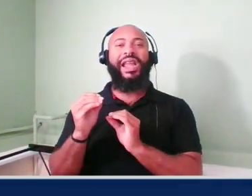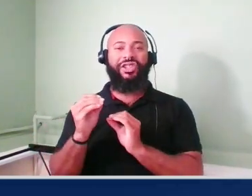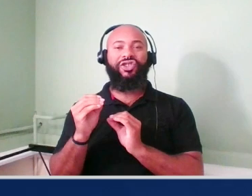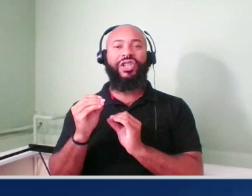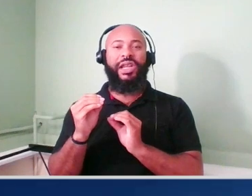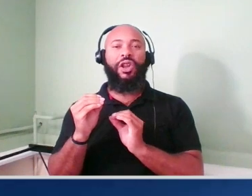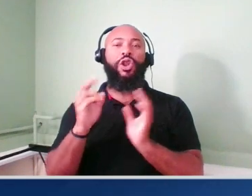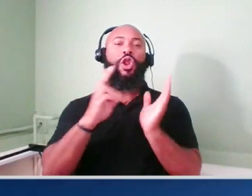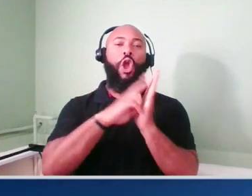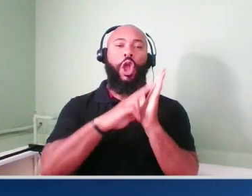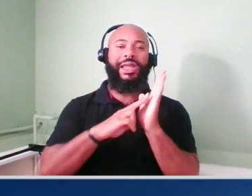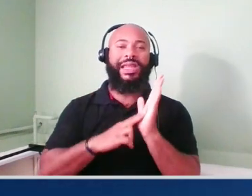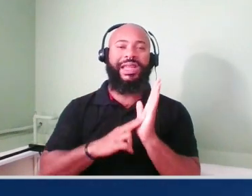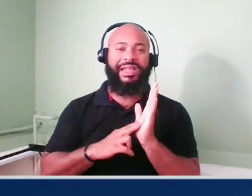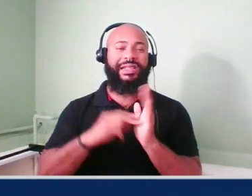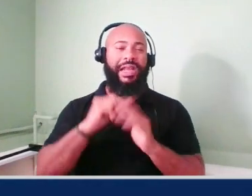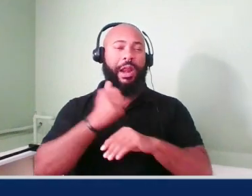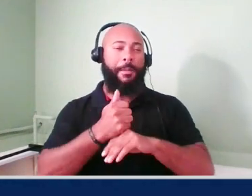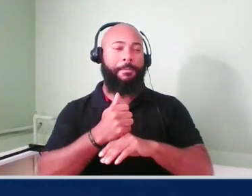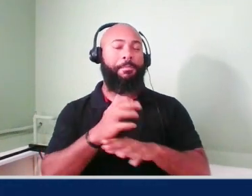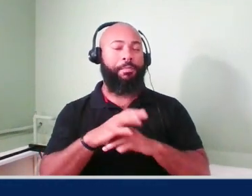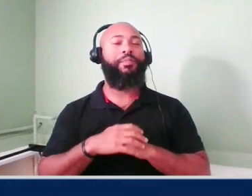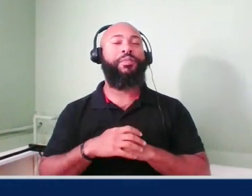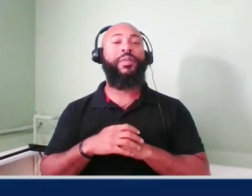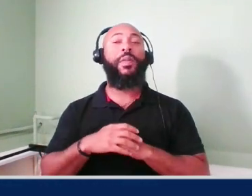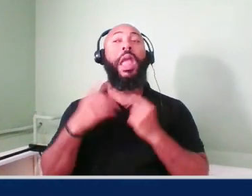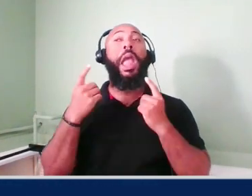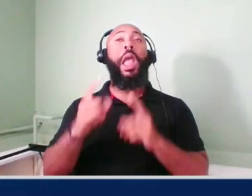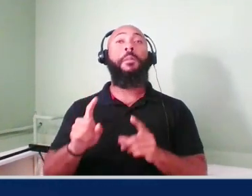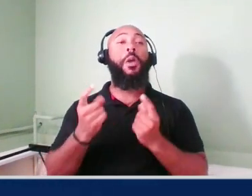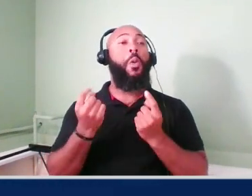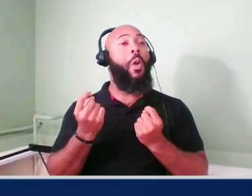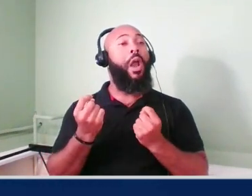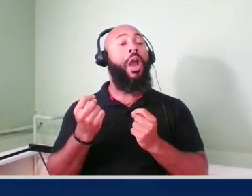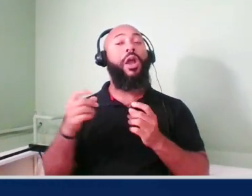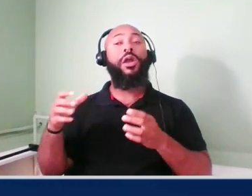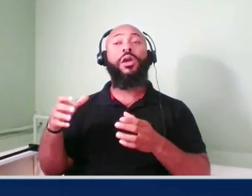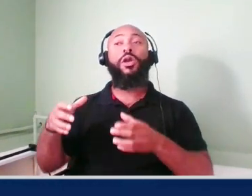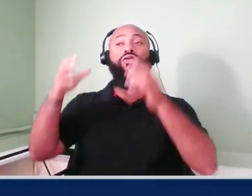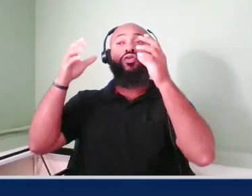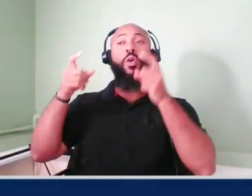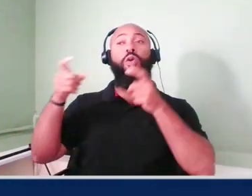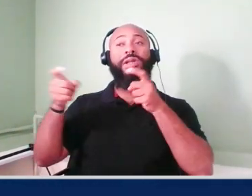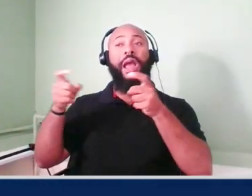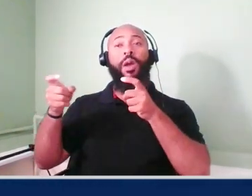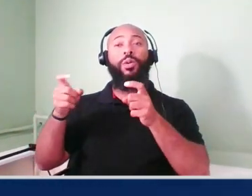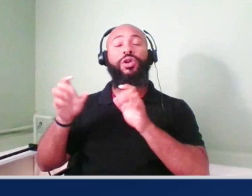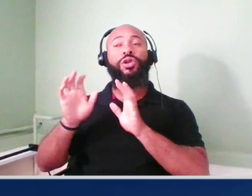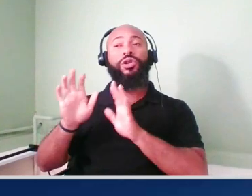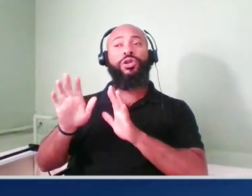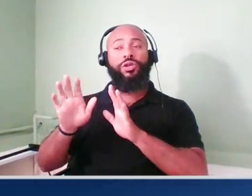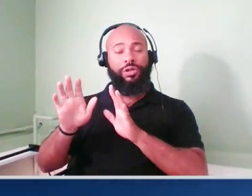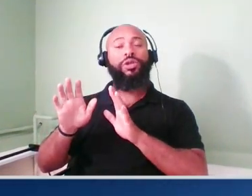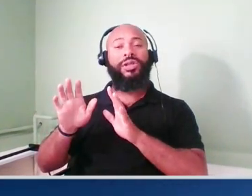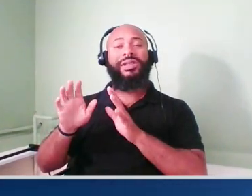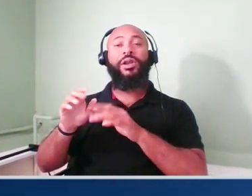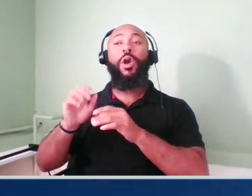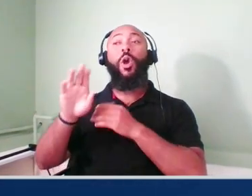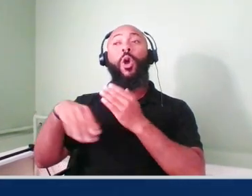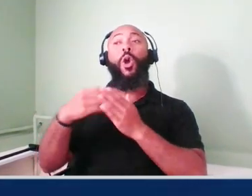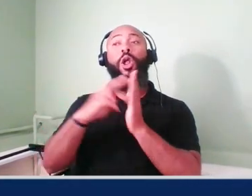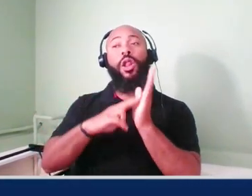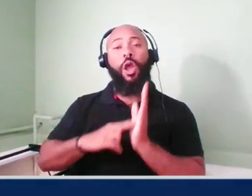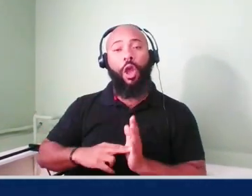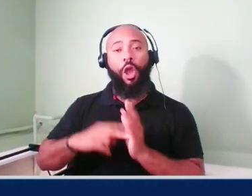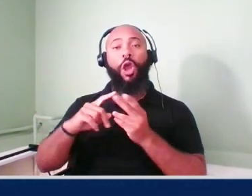right? Which what happens is when you do that, Control Tower sends all the logs, all your CloudTrail and